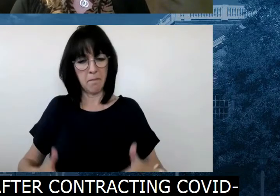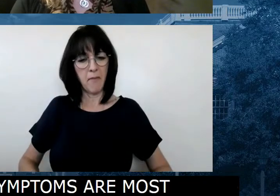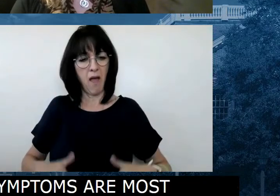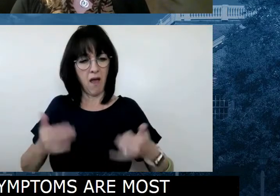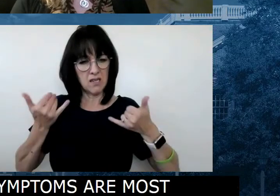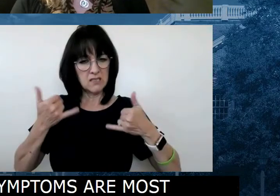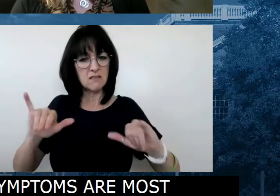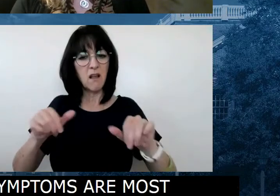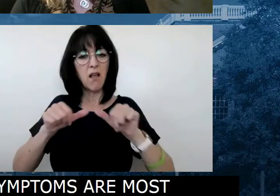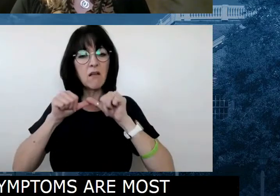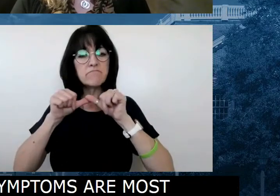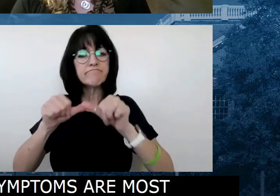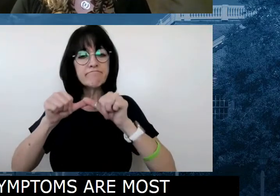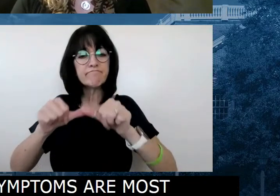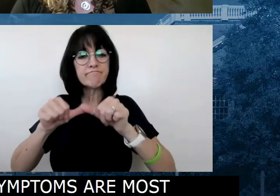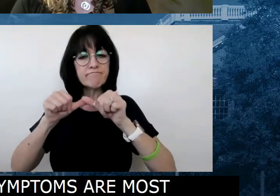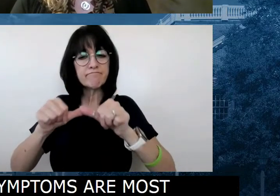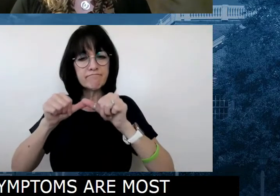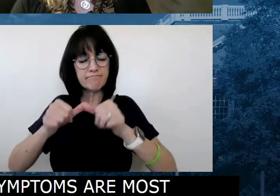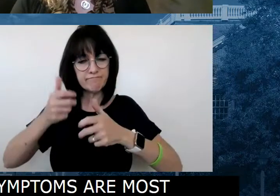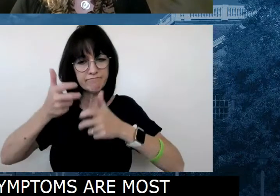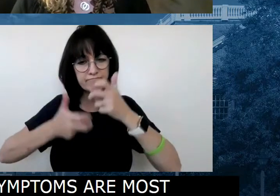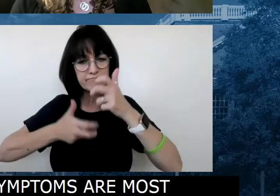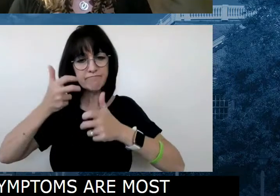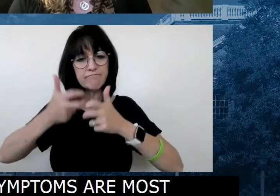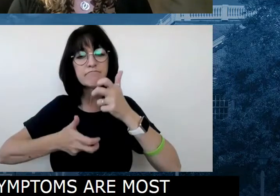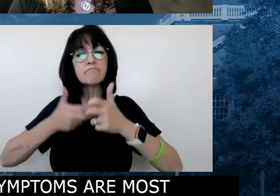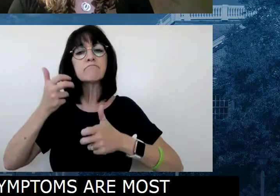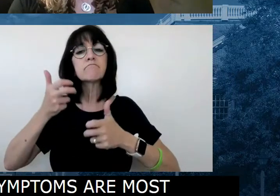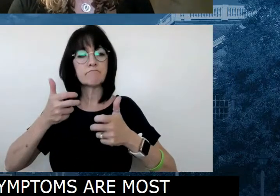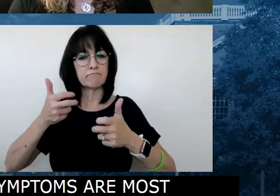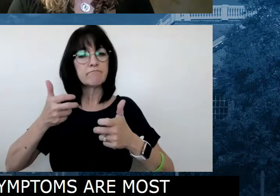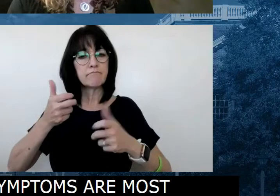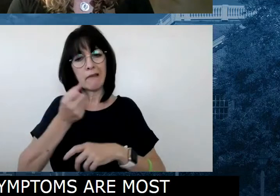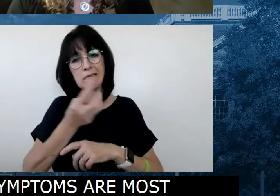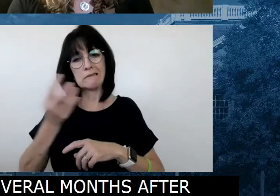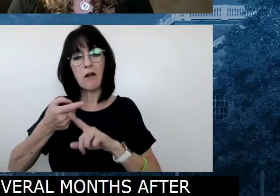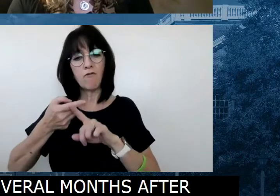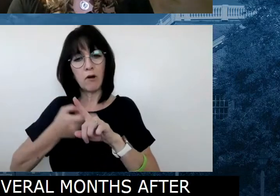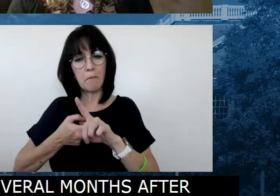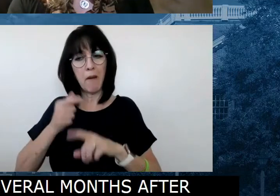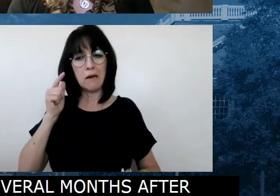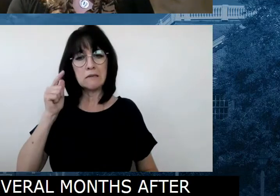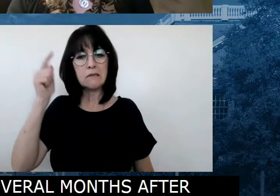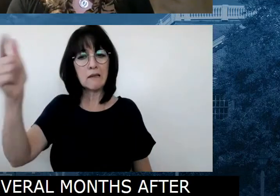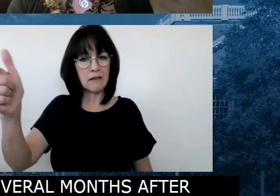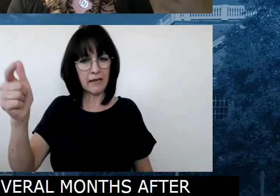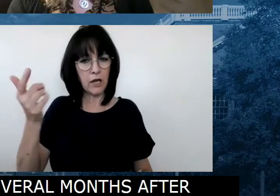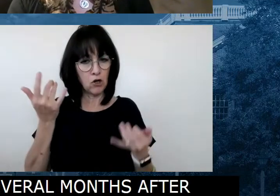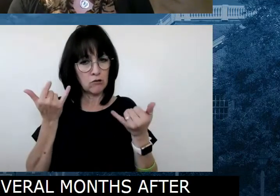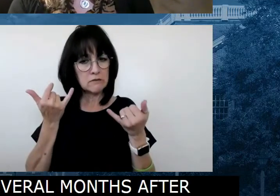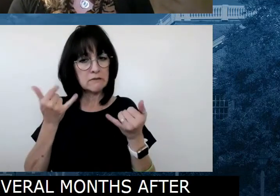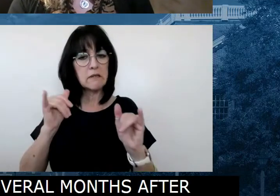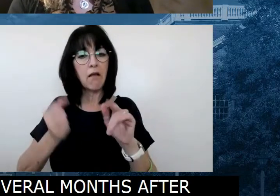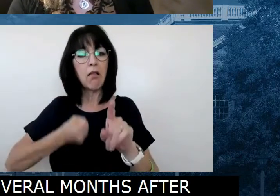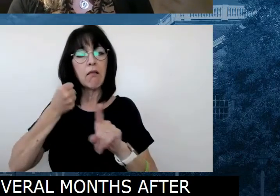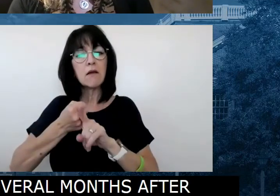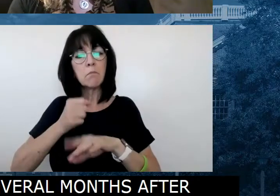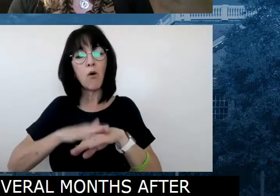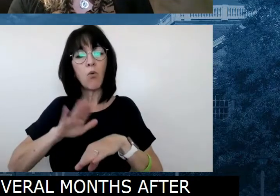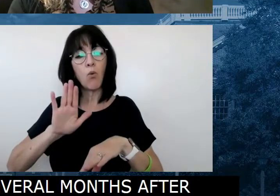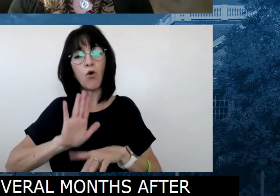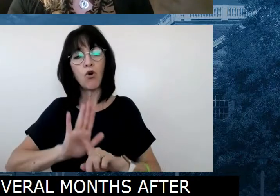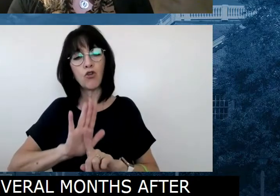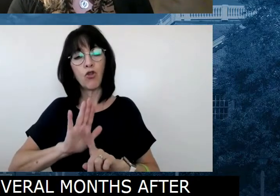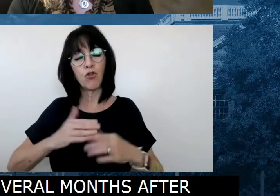them several months after first testing positive for COVID-19, or any gauge on how common that is among